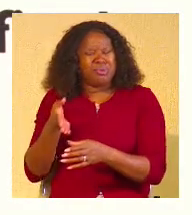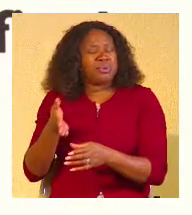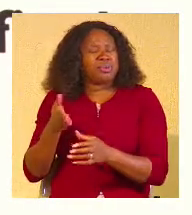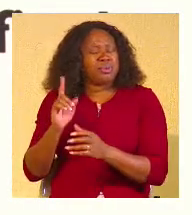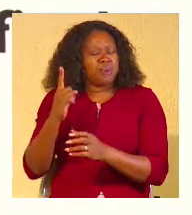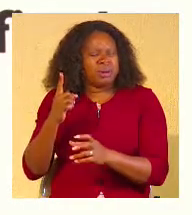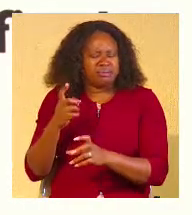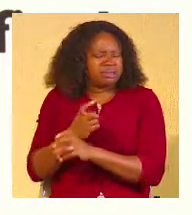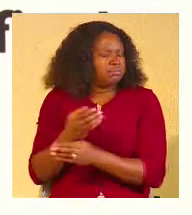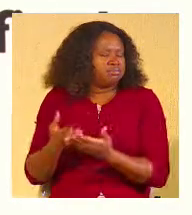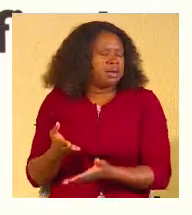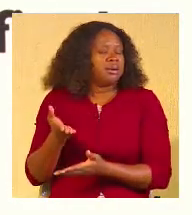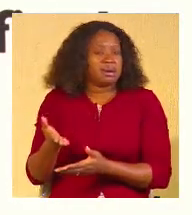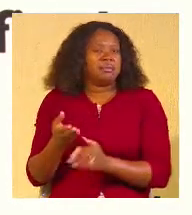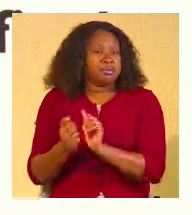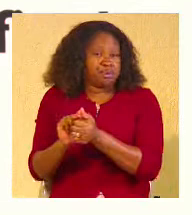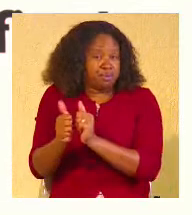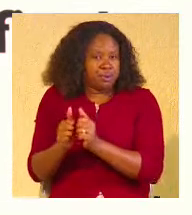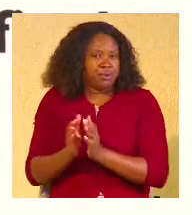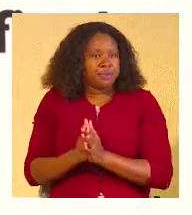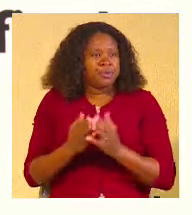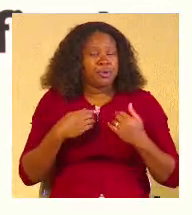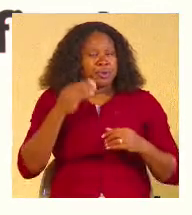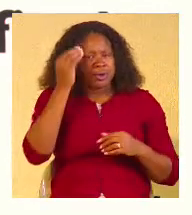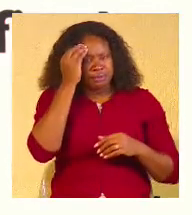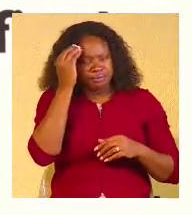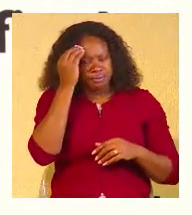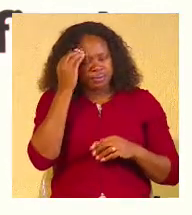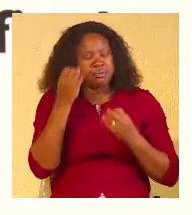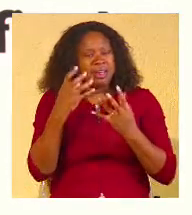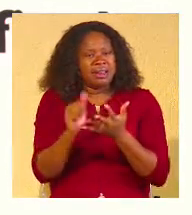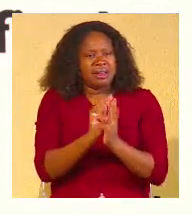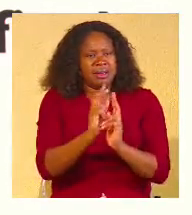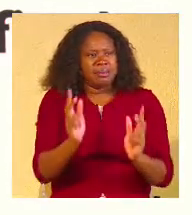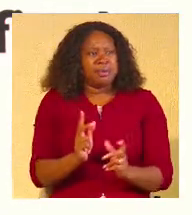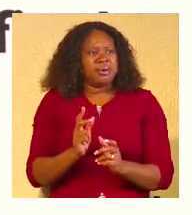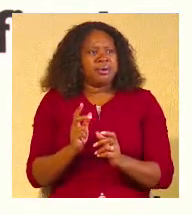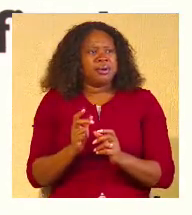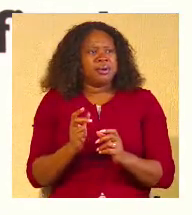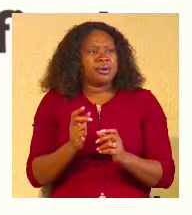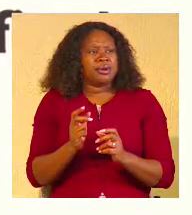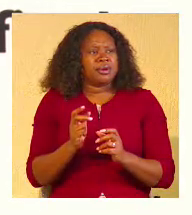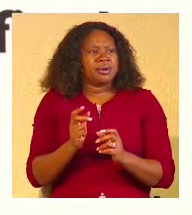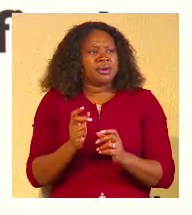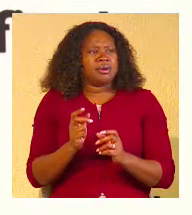most hard-hit sector. We are aware that most of our athletes derive